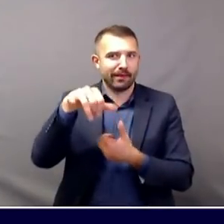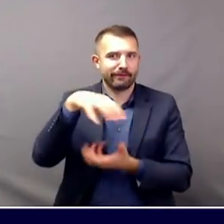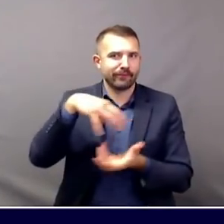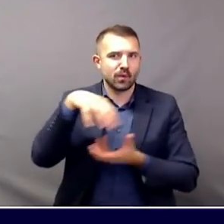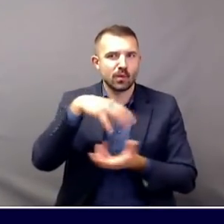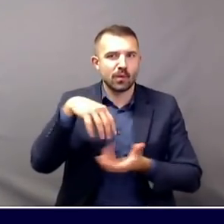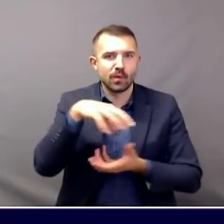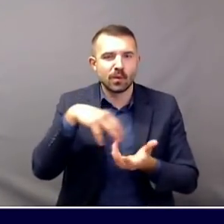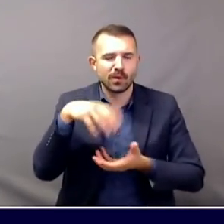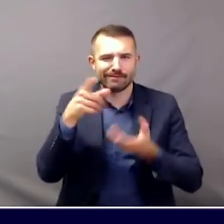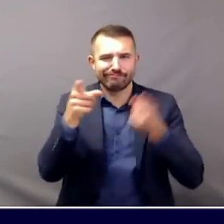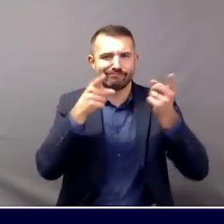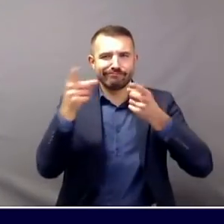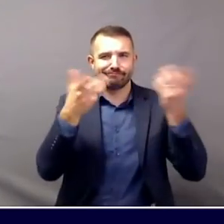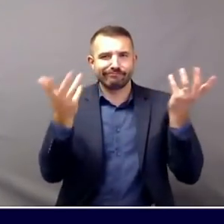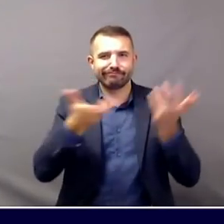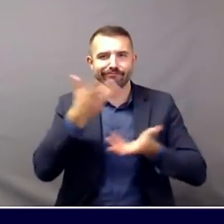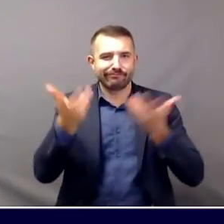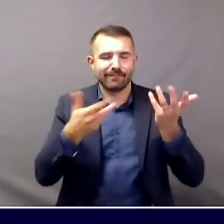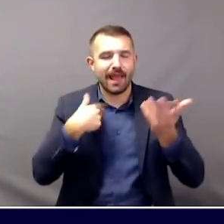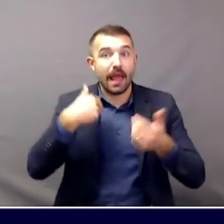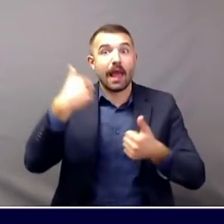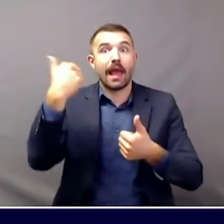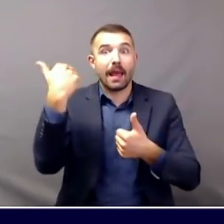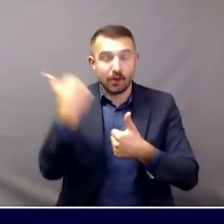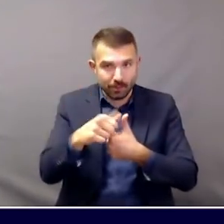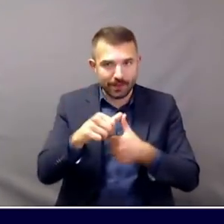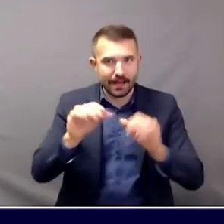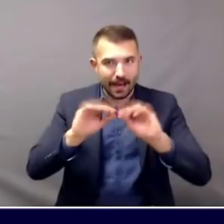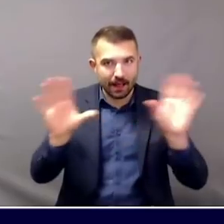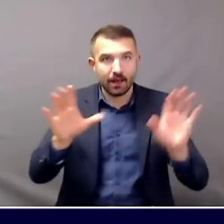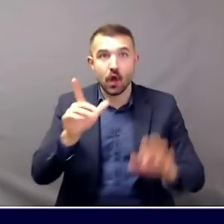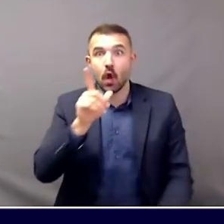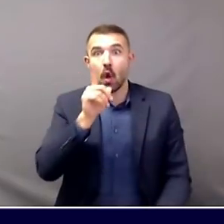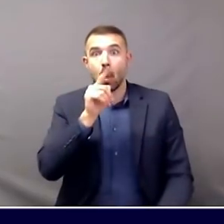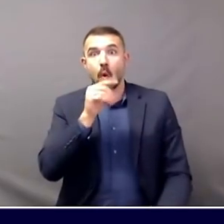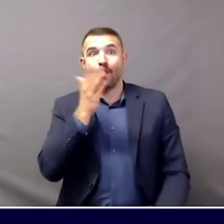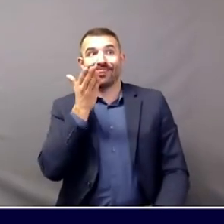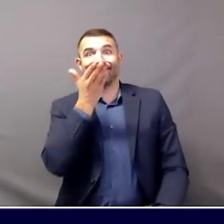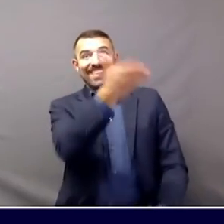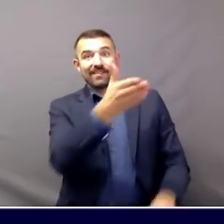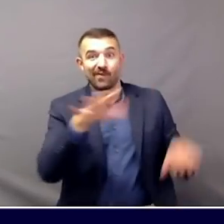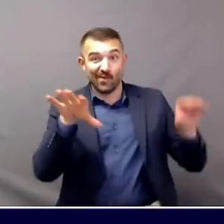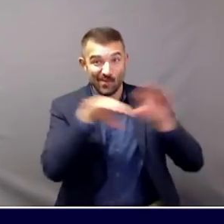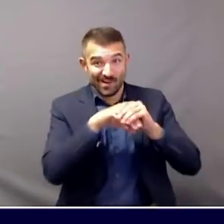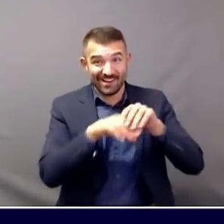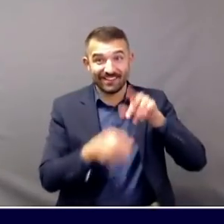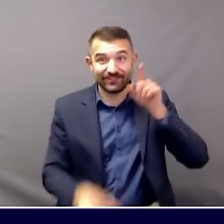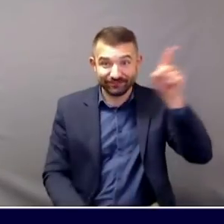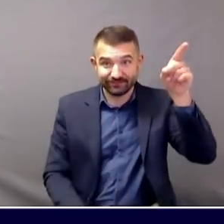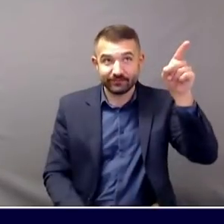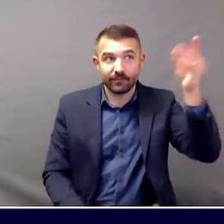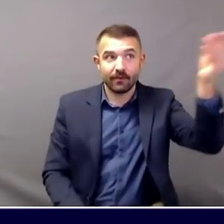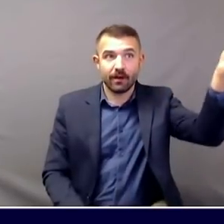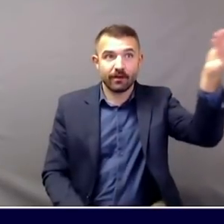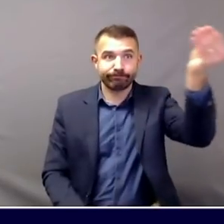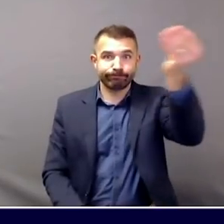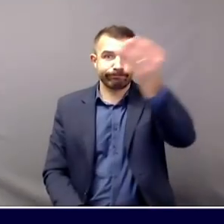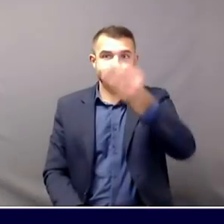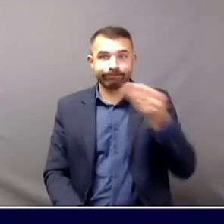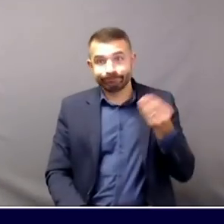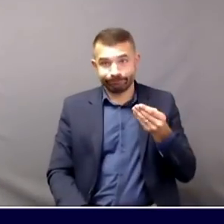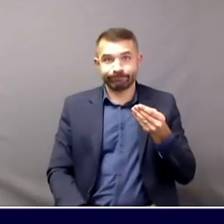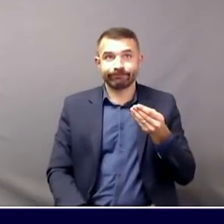is that it was a guest who passed it to their, what we noted in the scientific publication